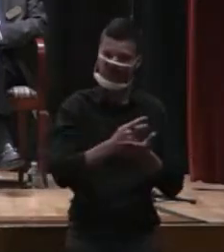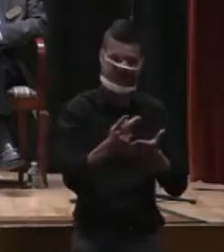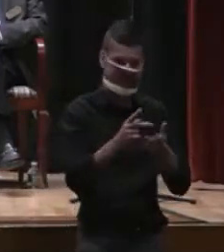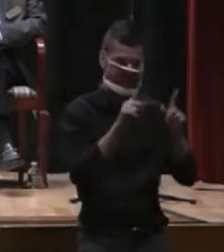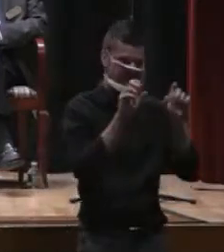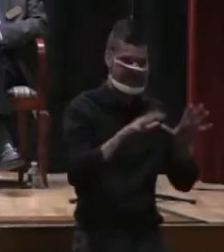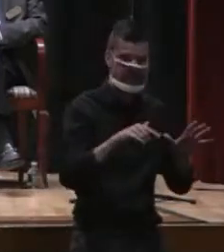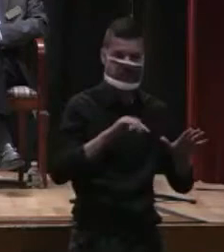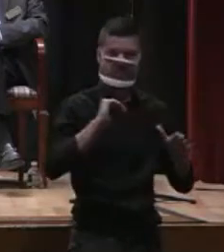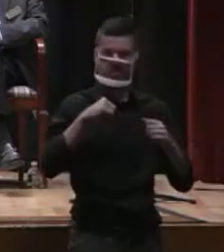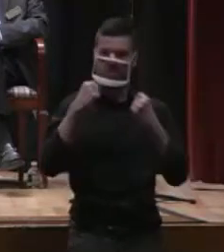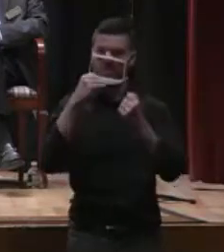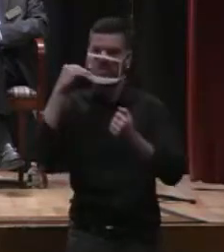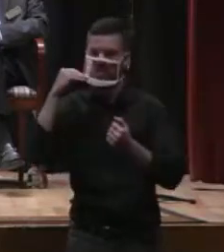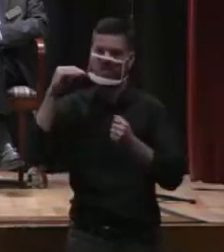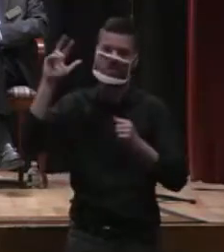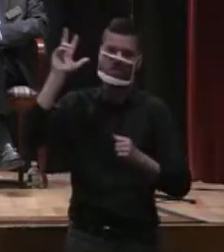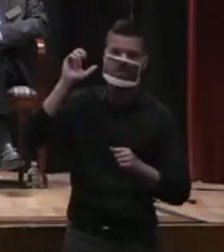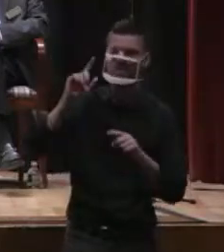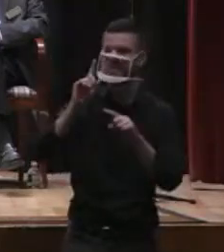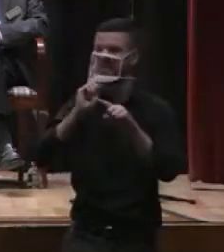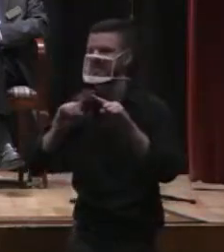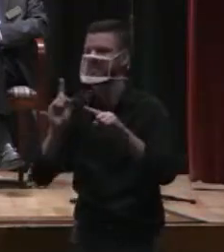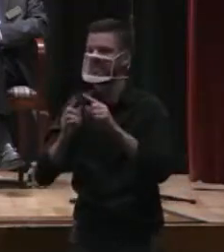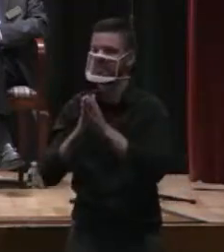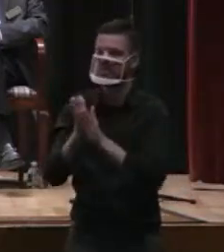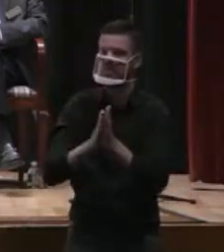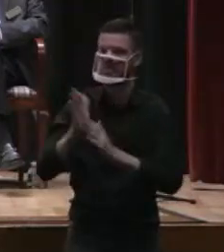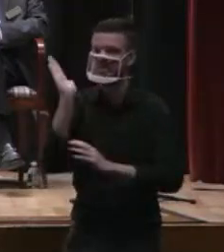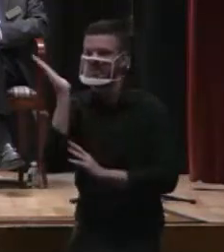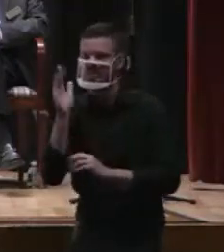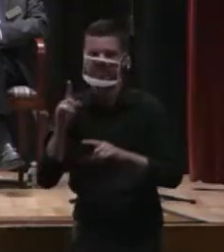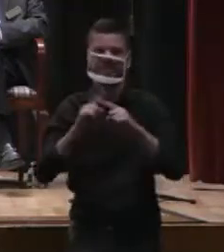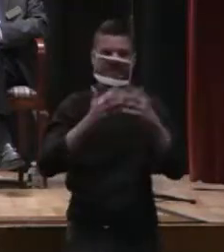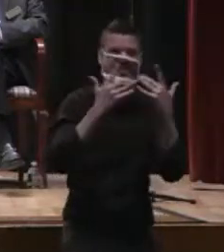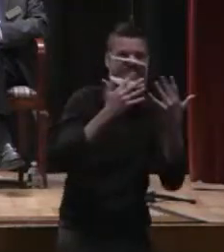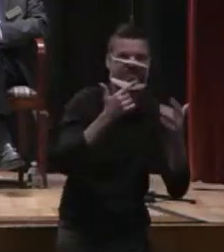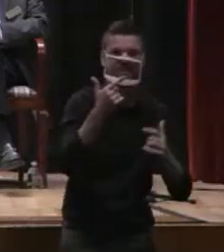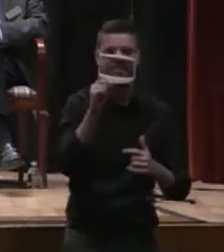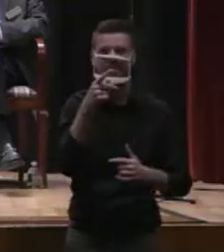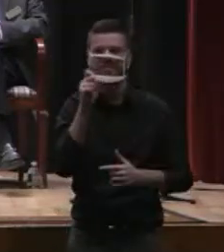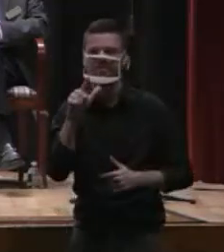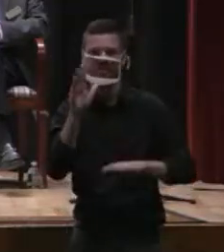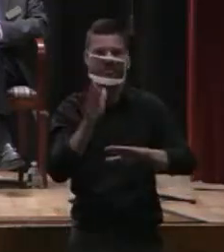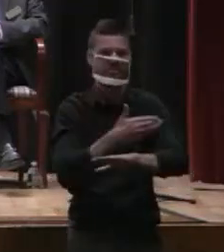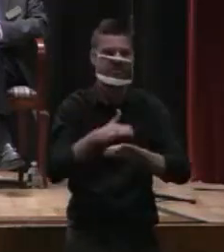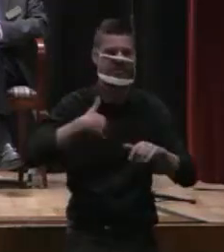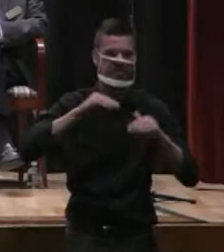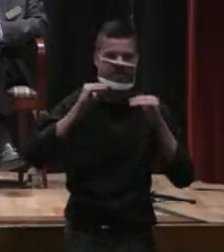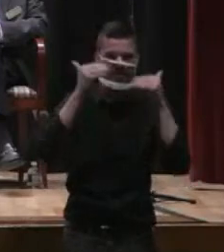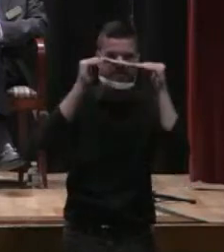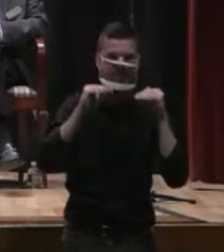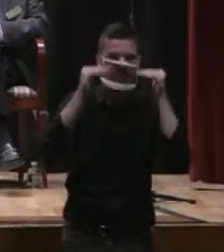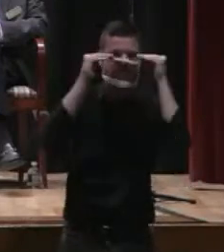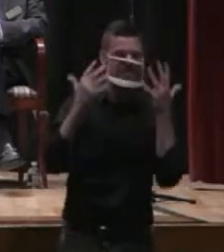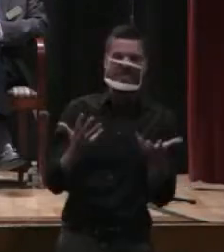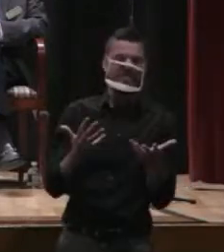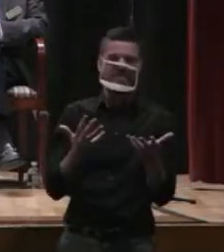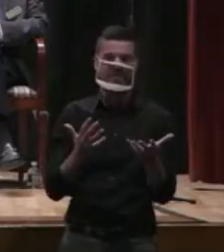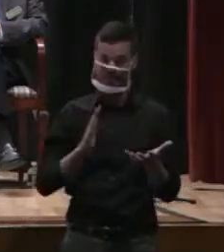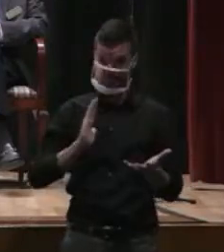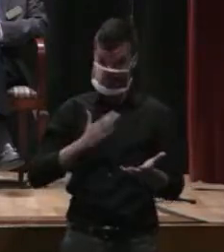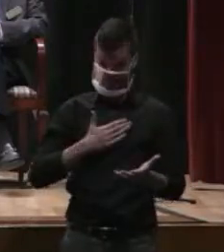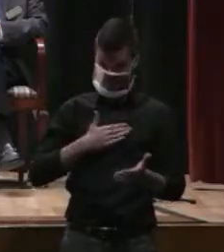to motivational speeches and singing gospel music at the top of my lungs as tears filled my eyes. It did not change my